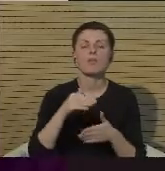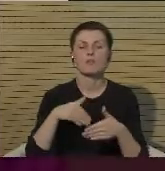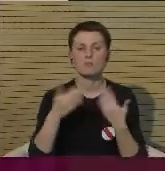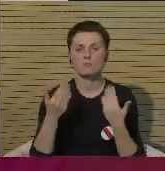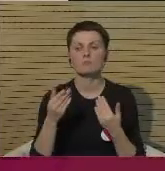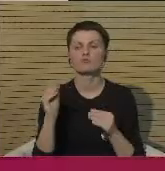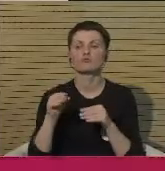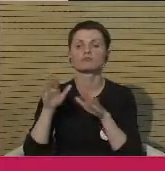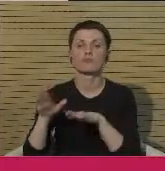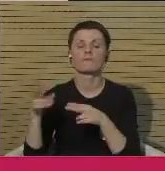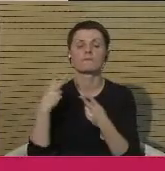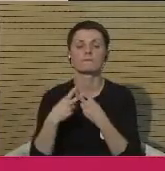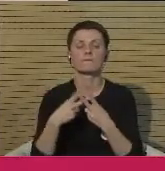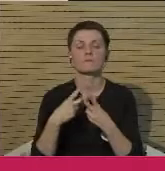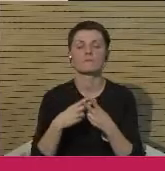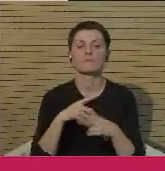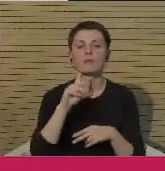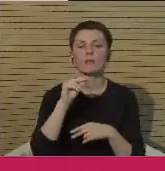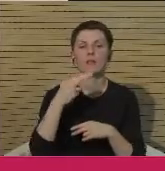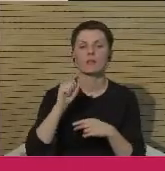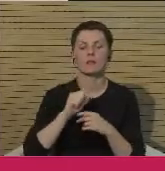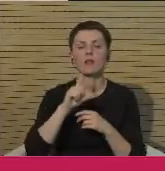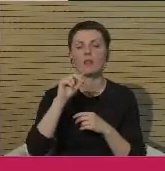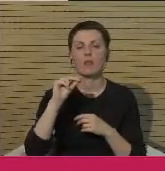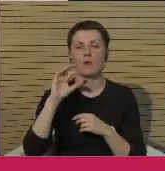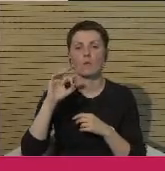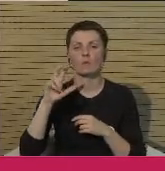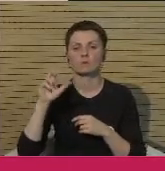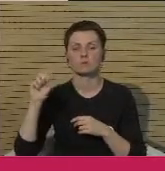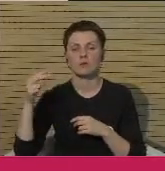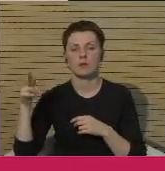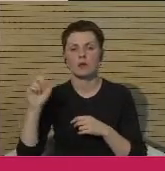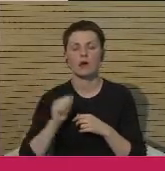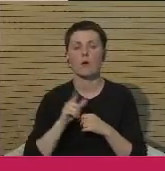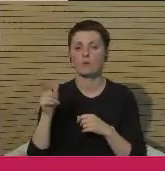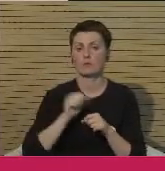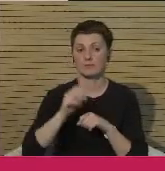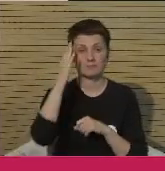over the last 15 days, Lena Leuchenko